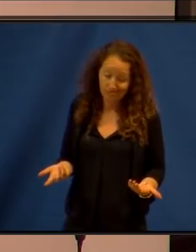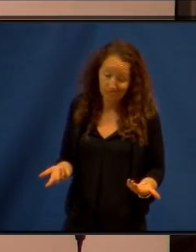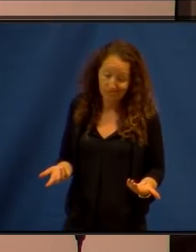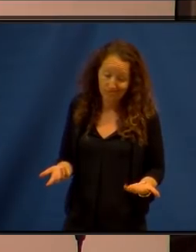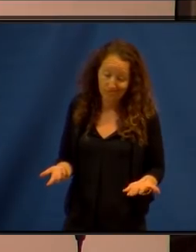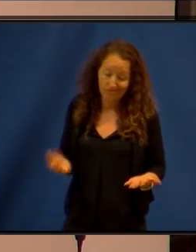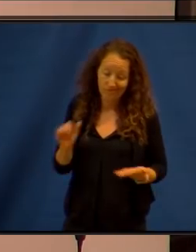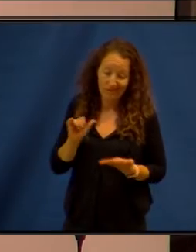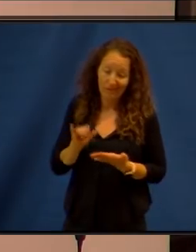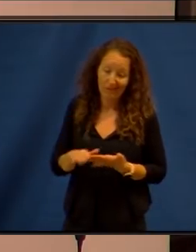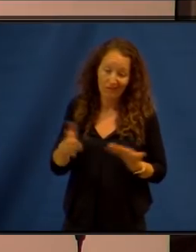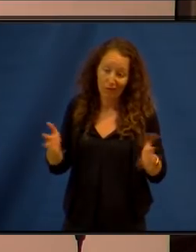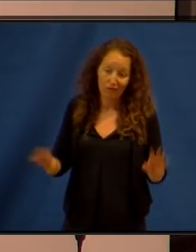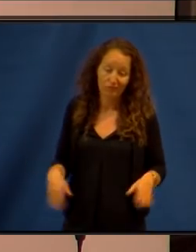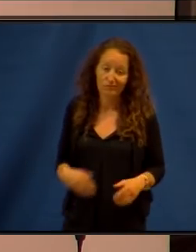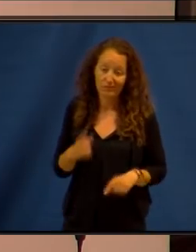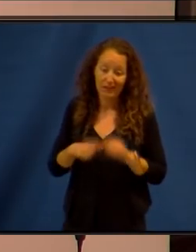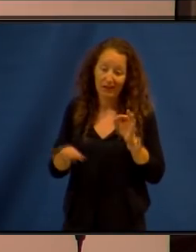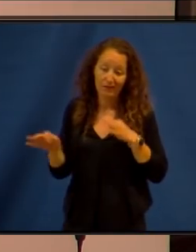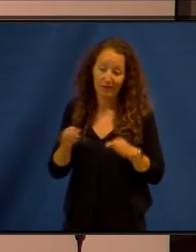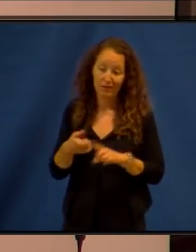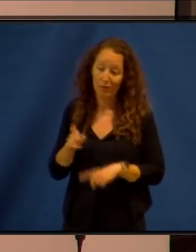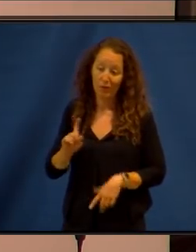where that originated from.